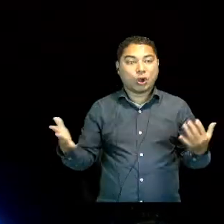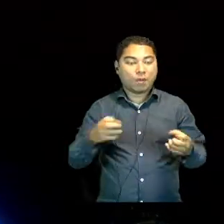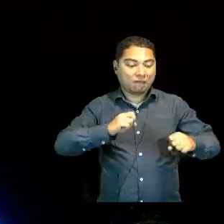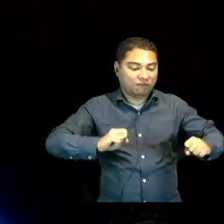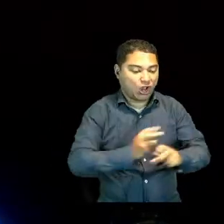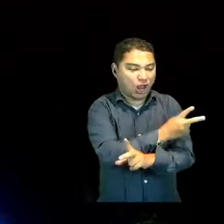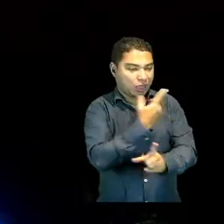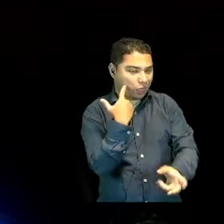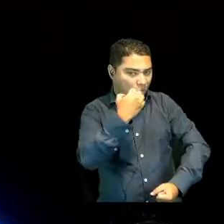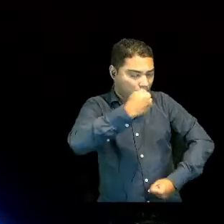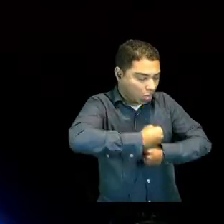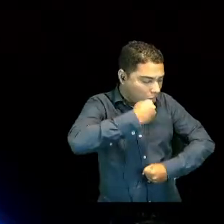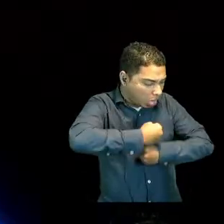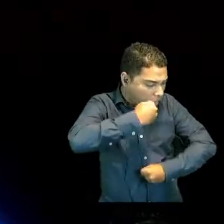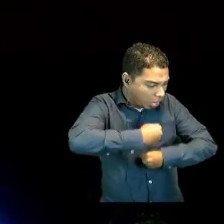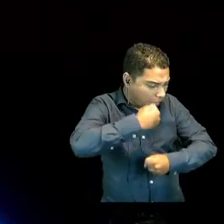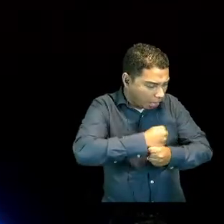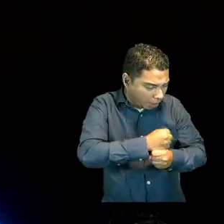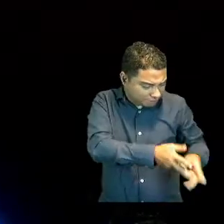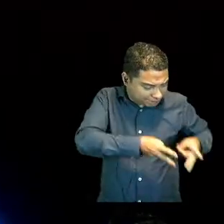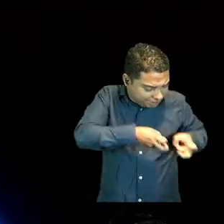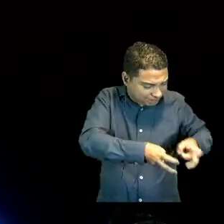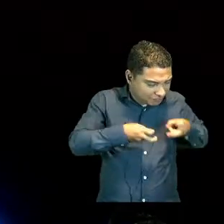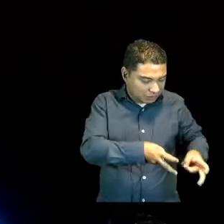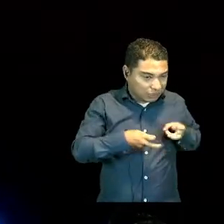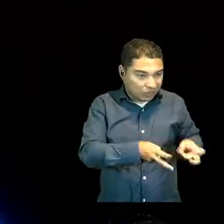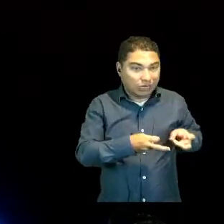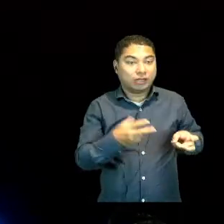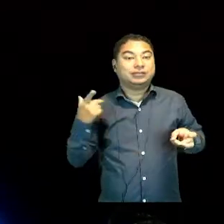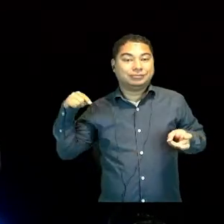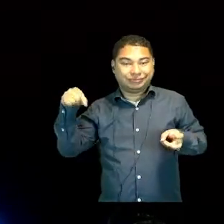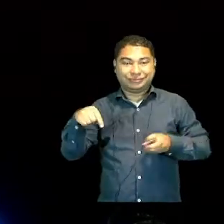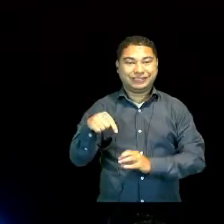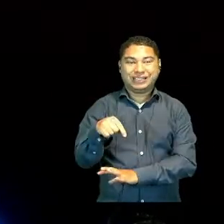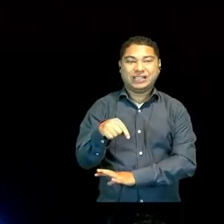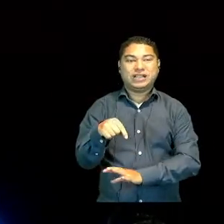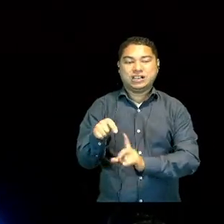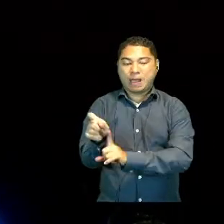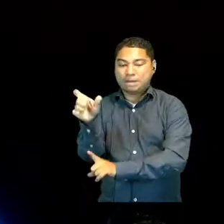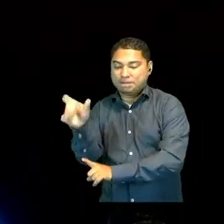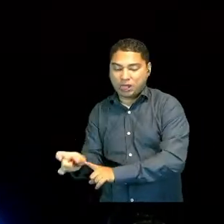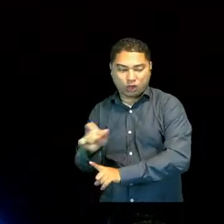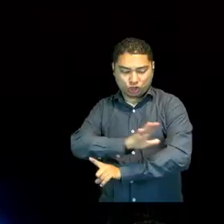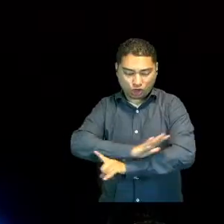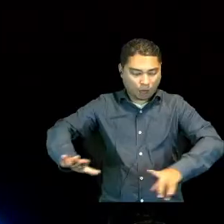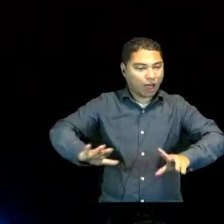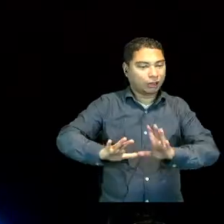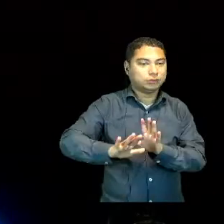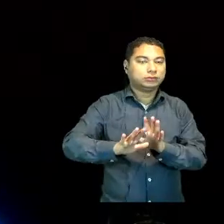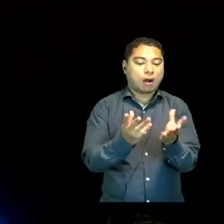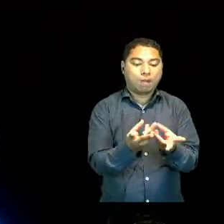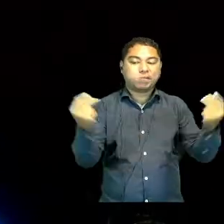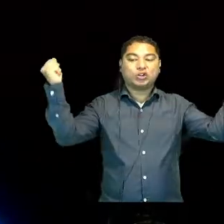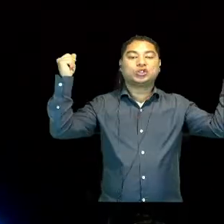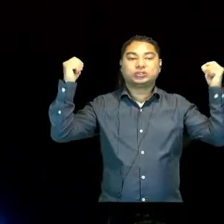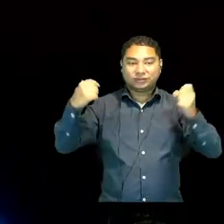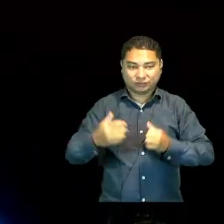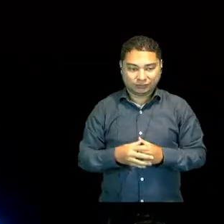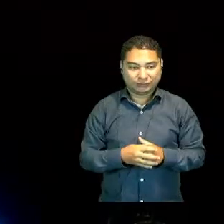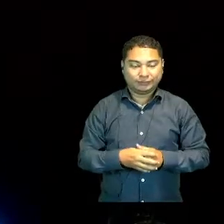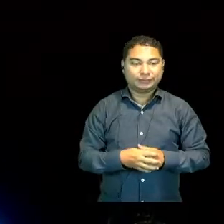capitalist exploitation of working class people will have been eradicated, we